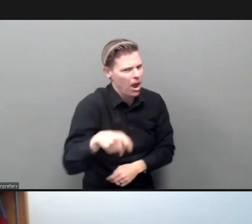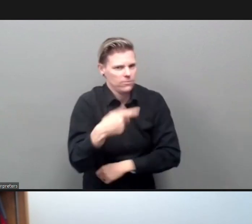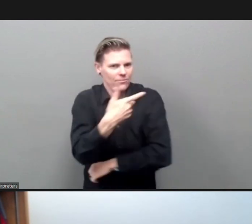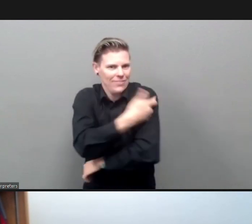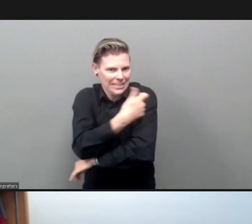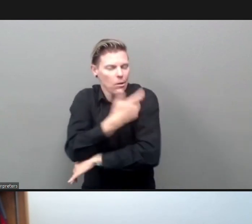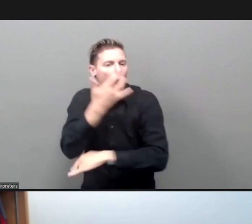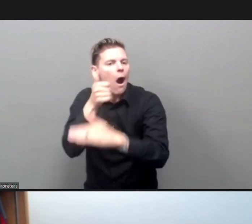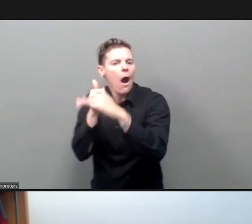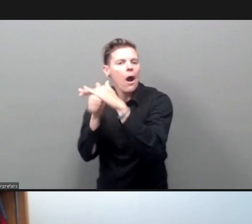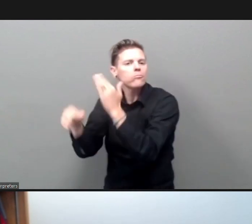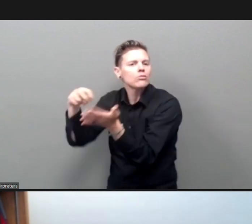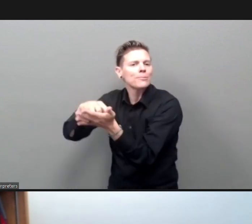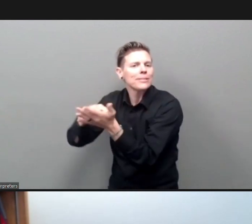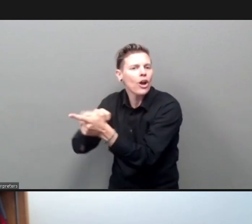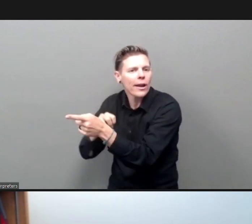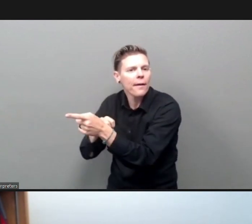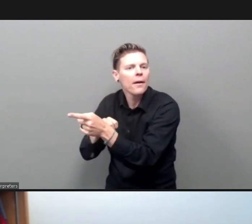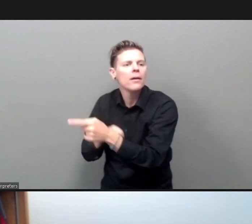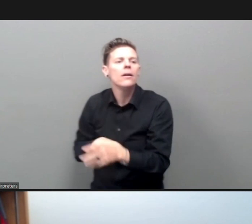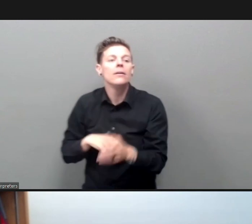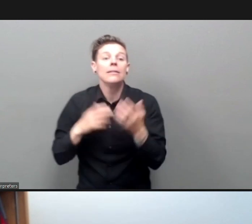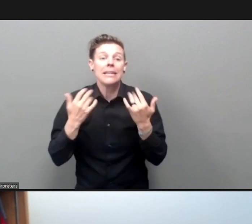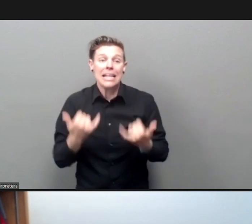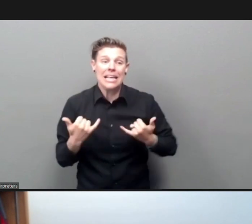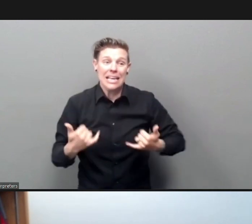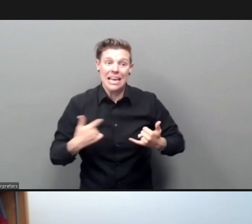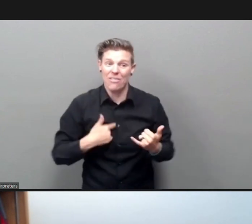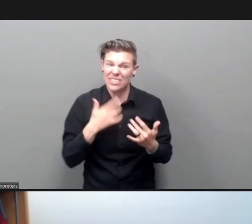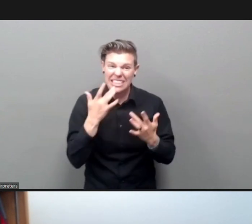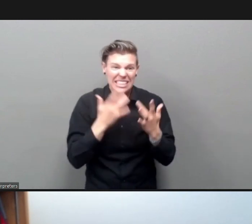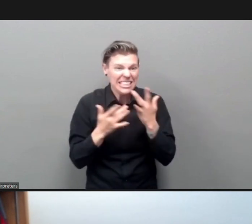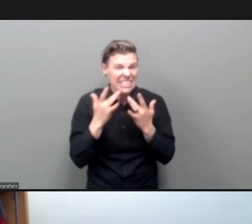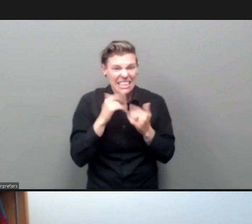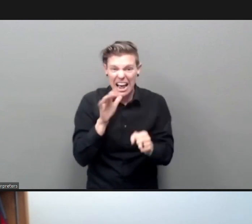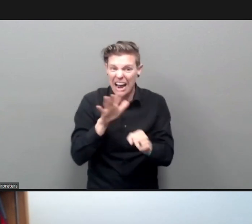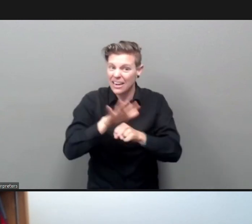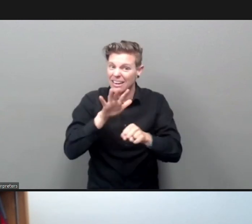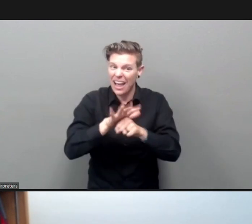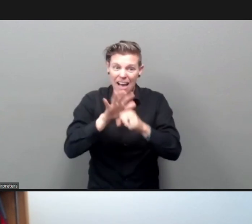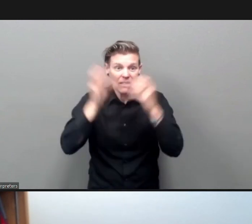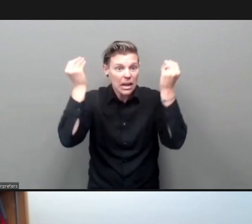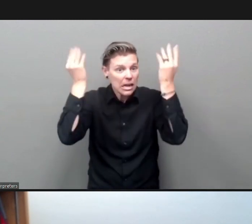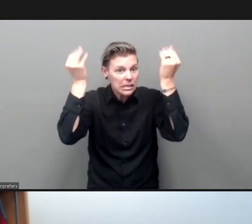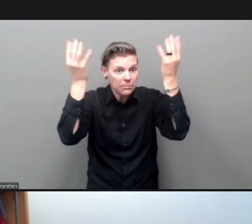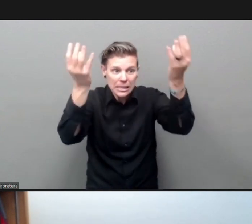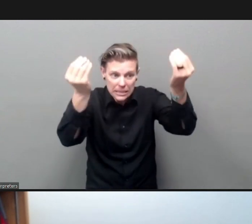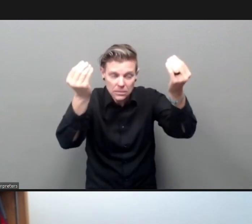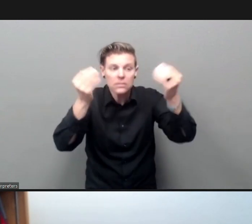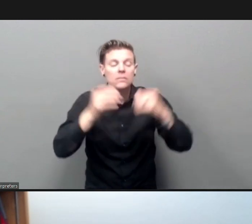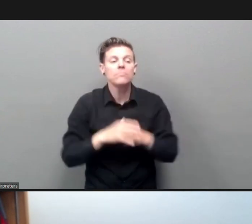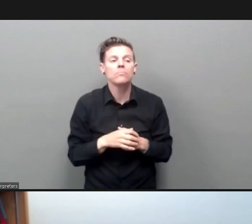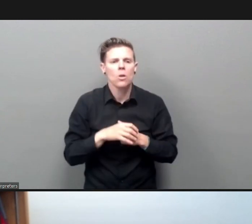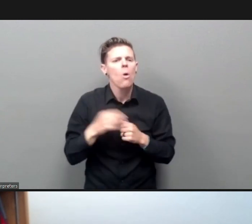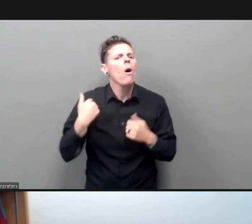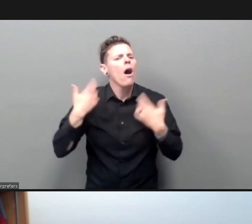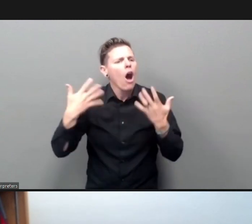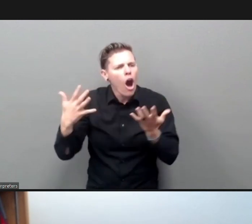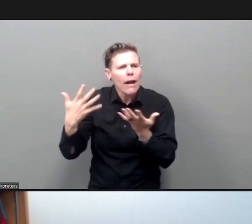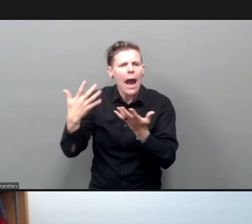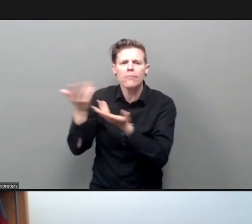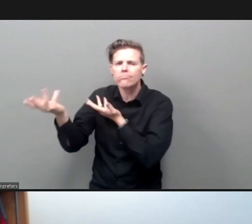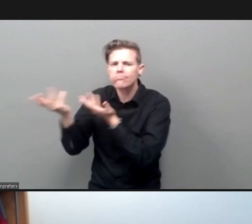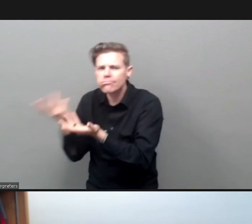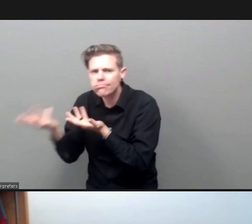a bit of a shortage, and we're, right now we talk mainly about ICU beds, but we also have a critical shortage